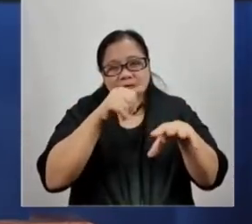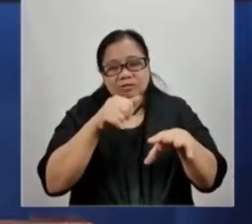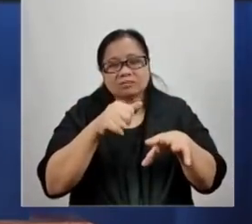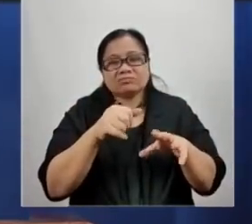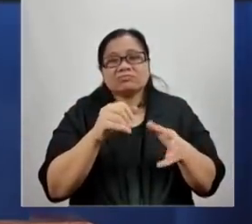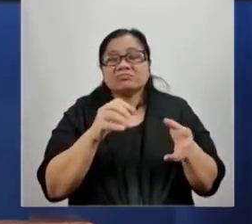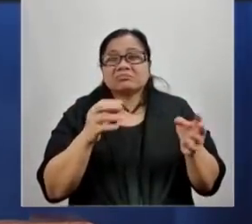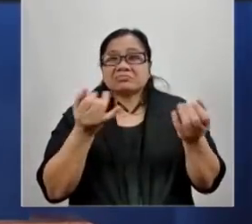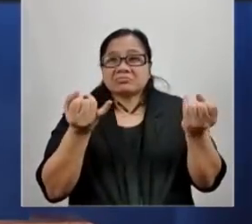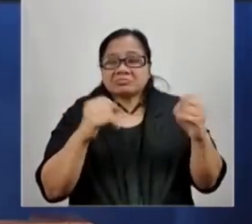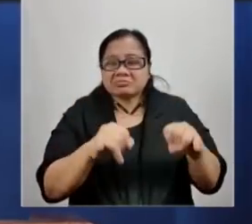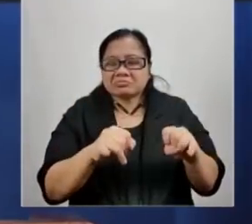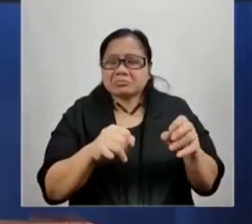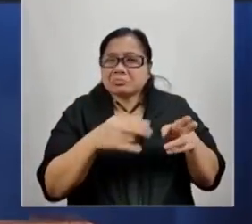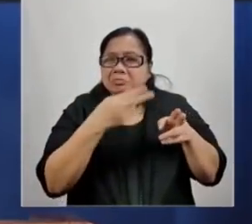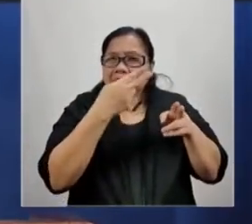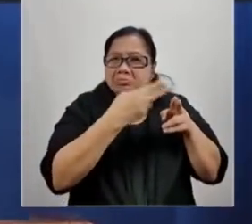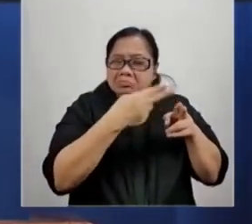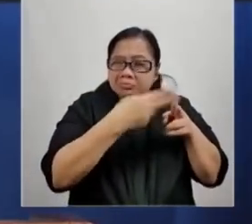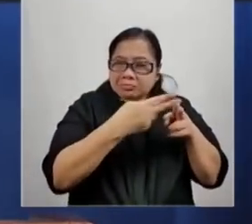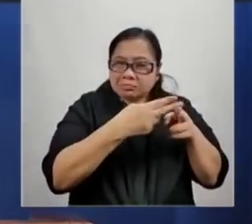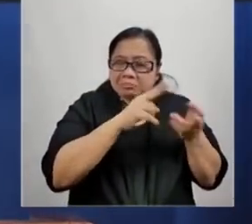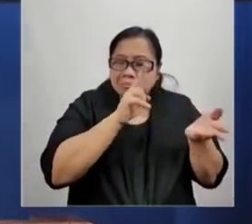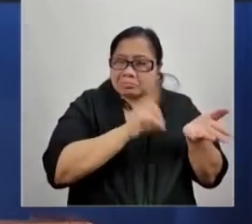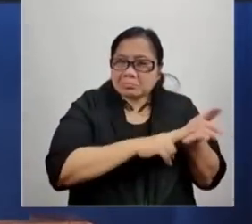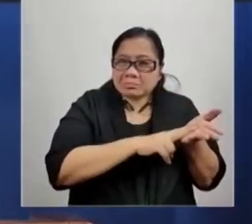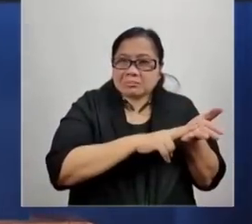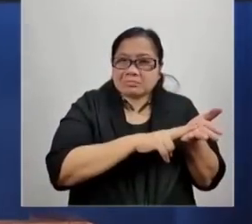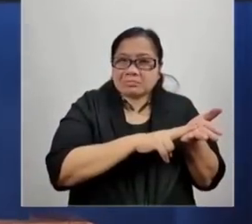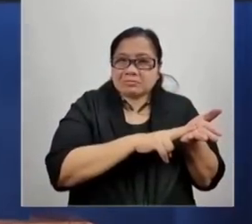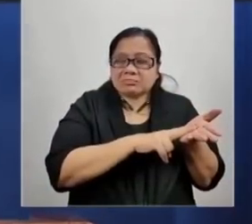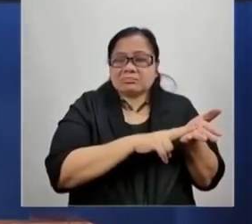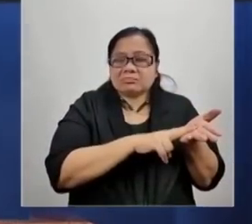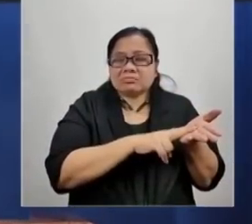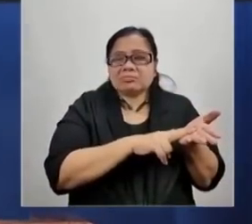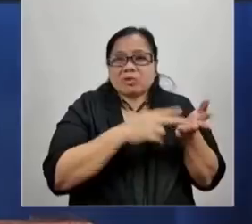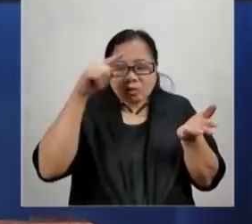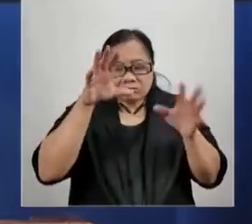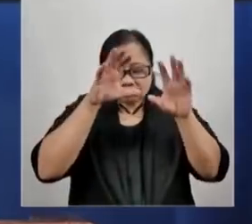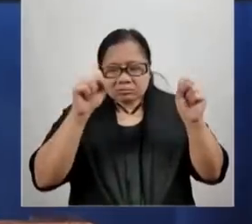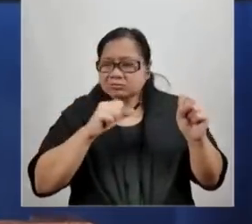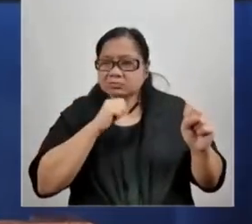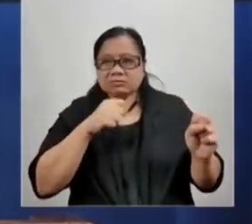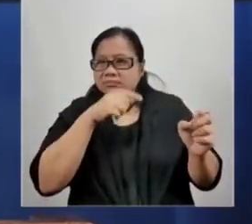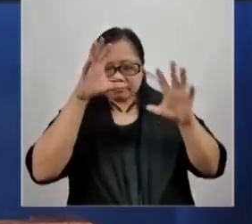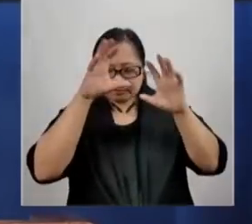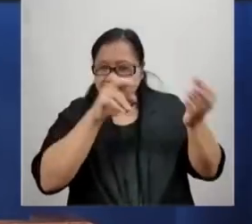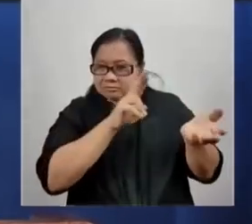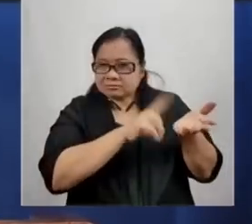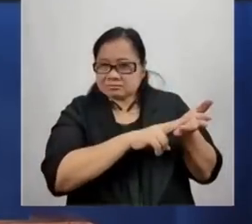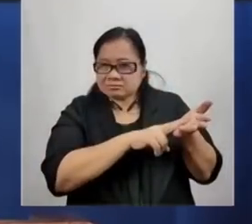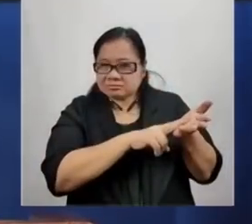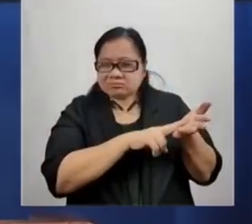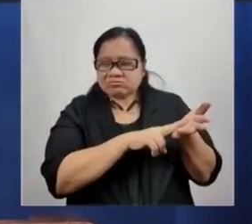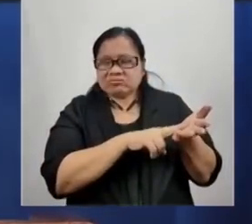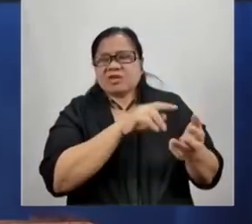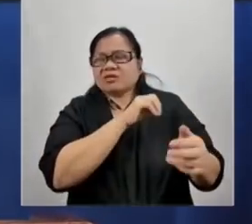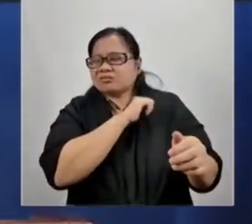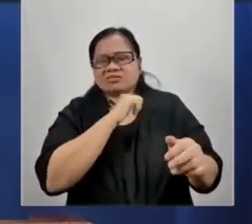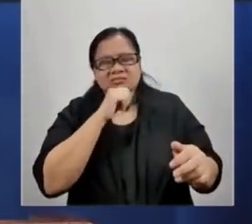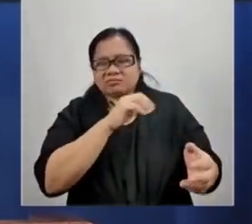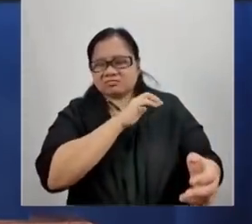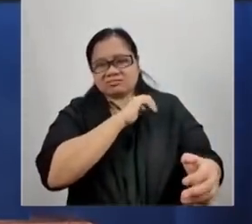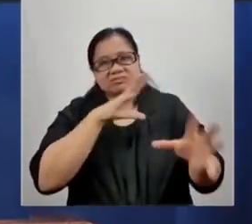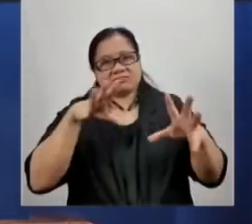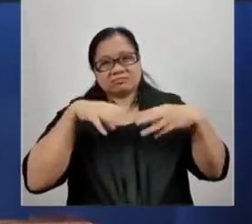name. It was signed for the President by Undersecretary Sebastian. Such signing was not authorized by the President.